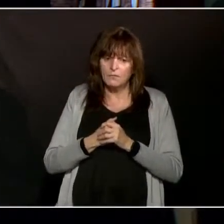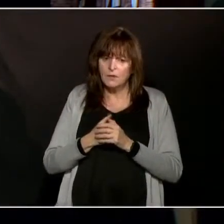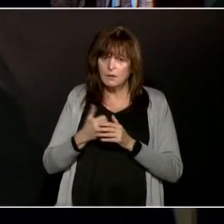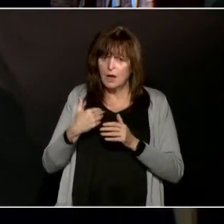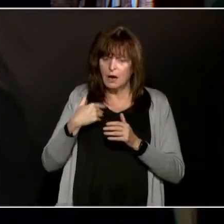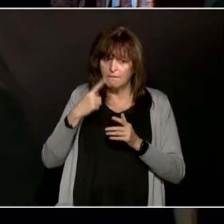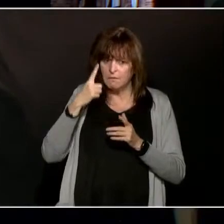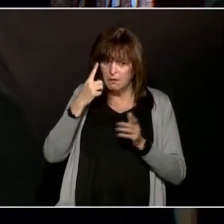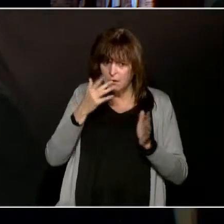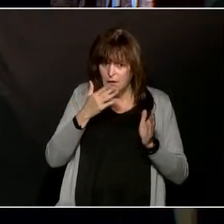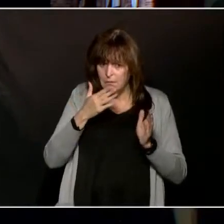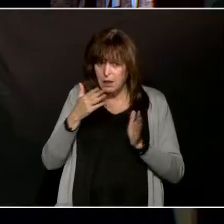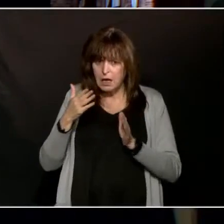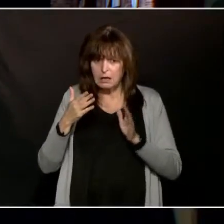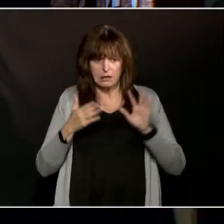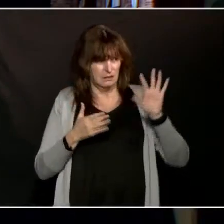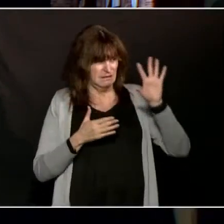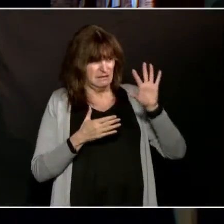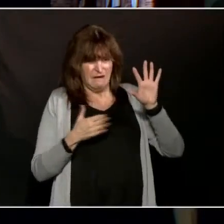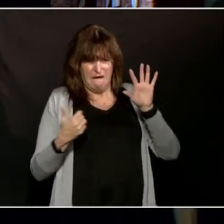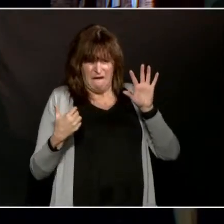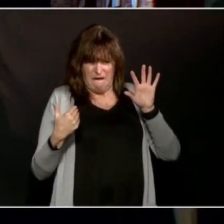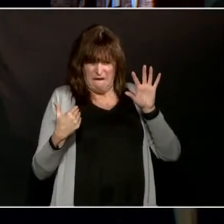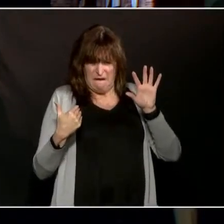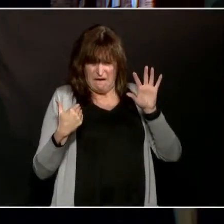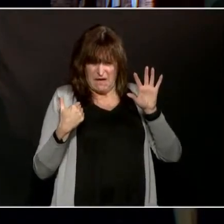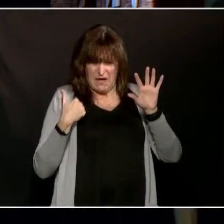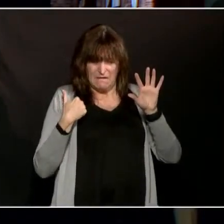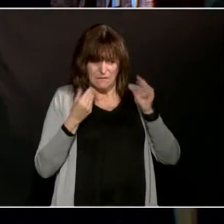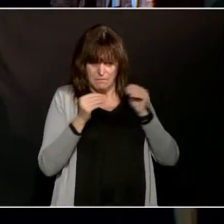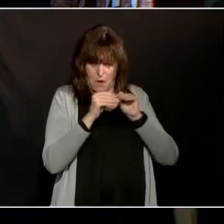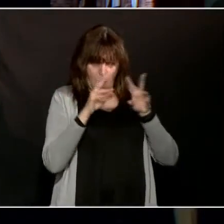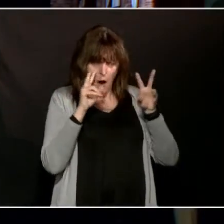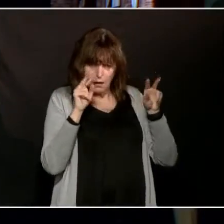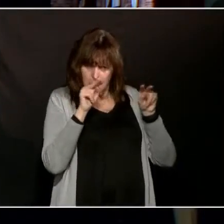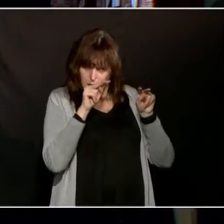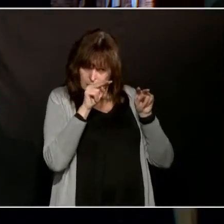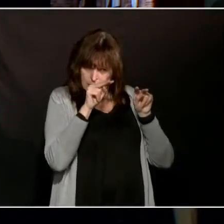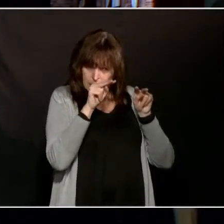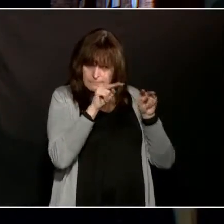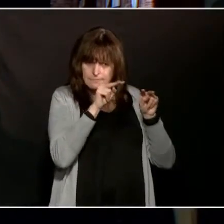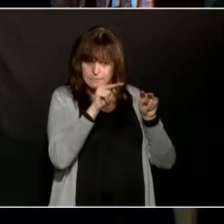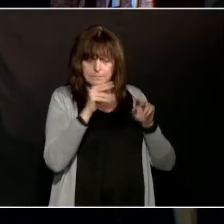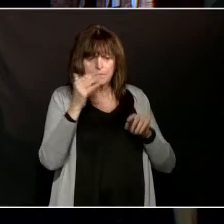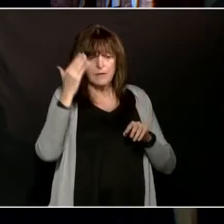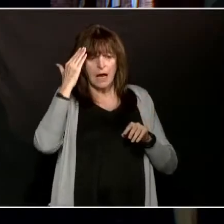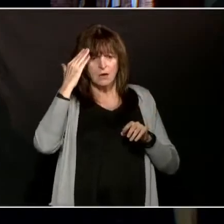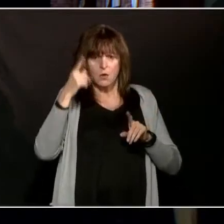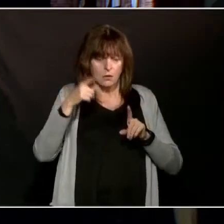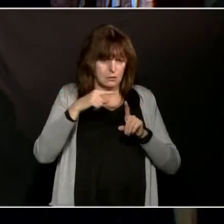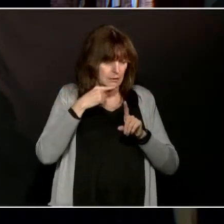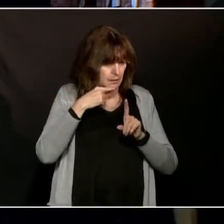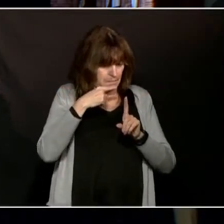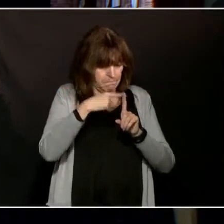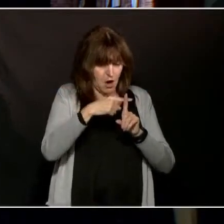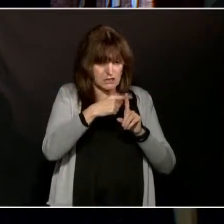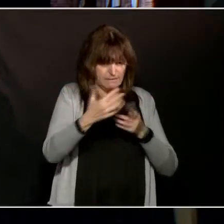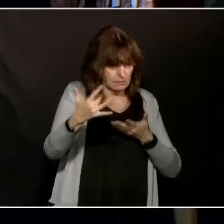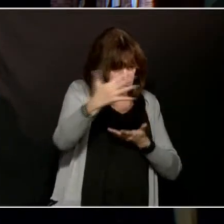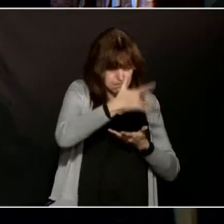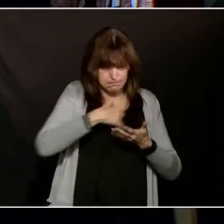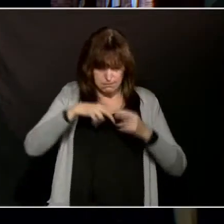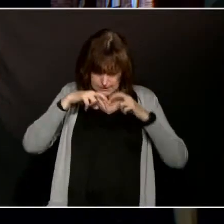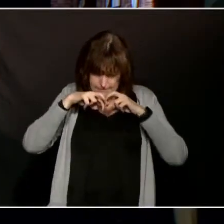surveillance or sampling in those health units. I know you're screening all positives, but of course you can only screen the positives that you get. So is there any